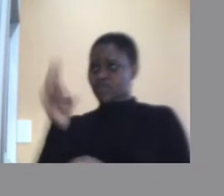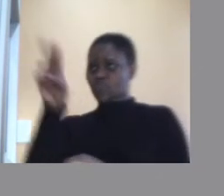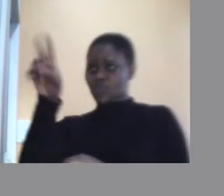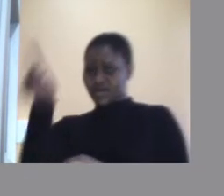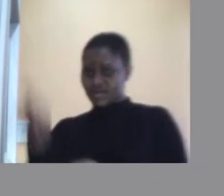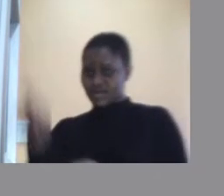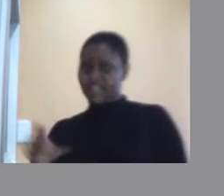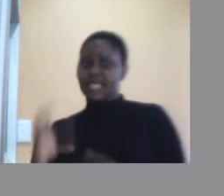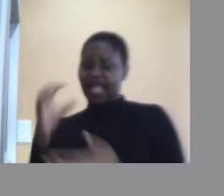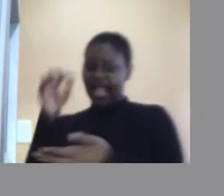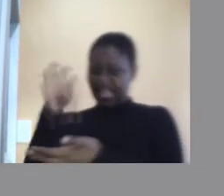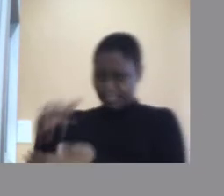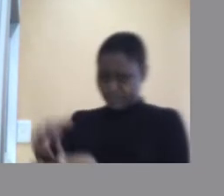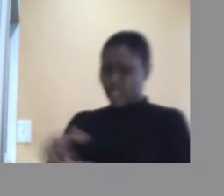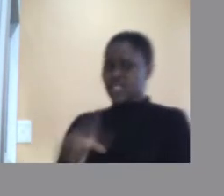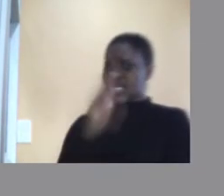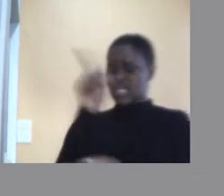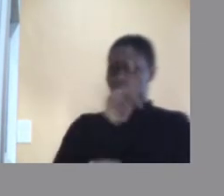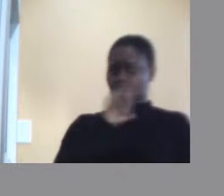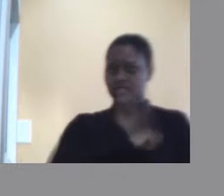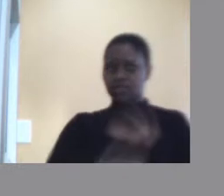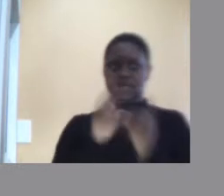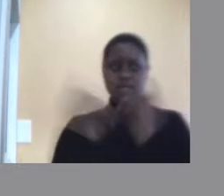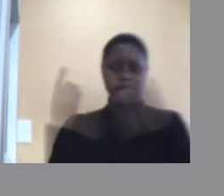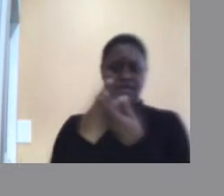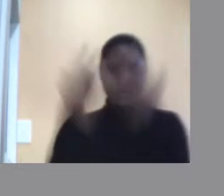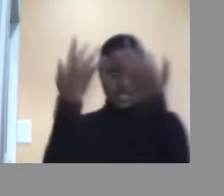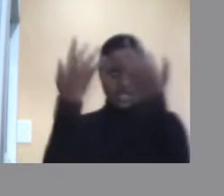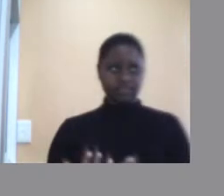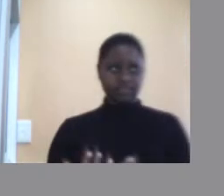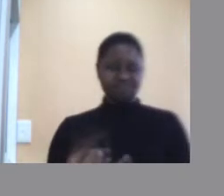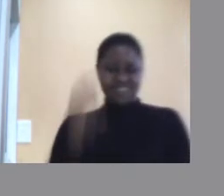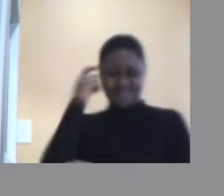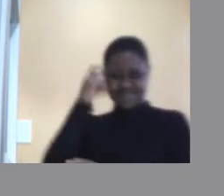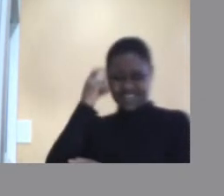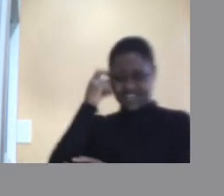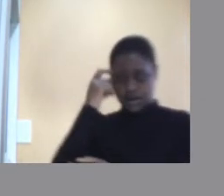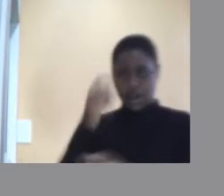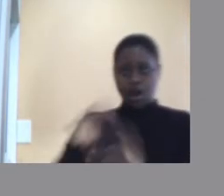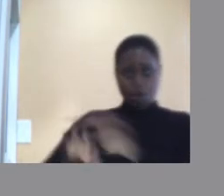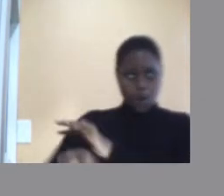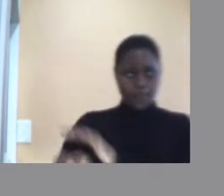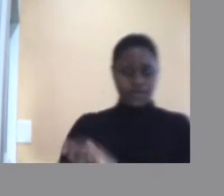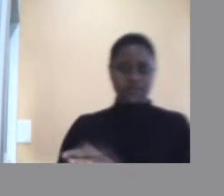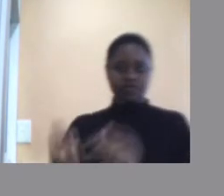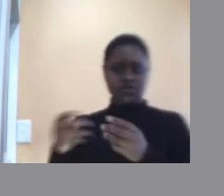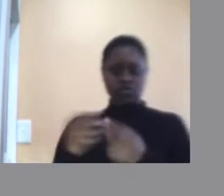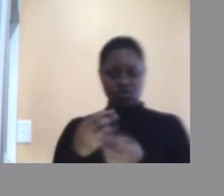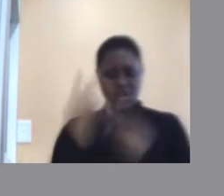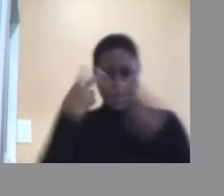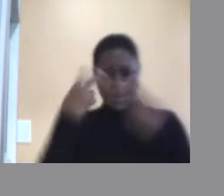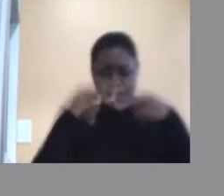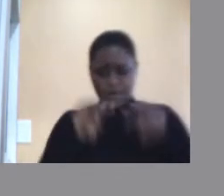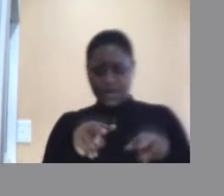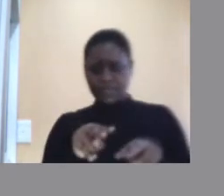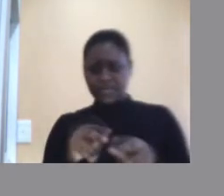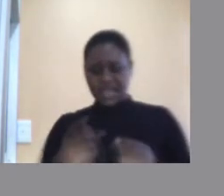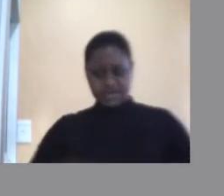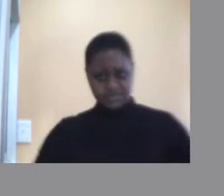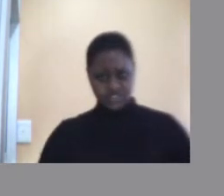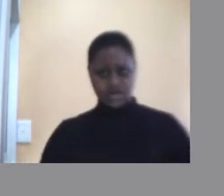2020-21, as captured in the KZN Department of Treasury estimate of provincial revenue and expenditure, will